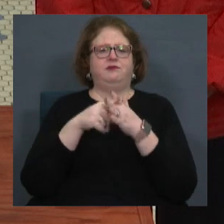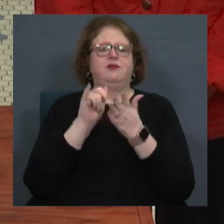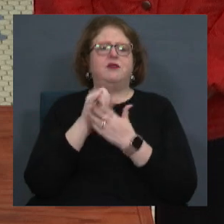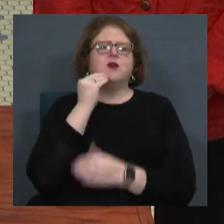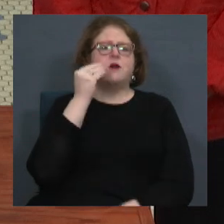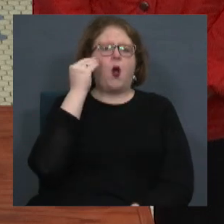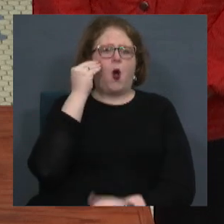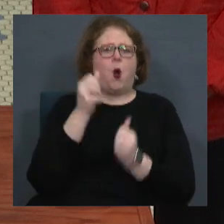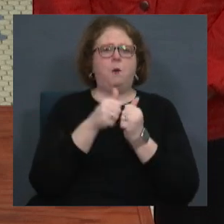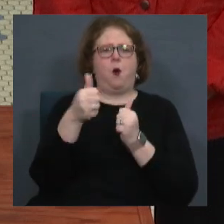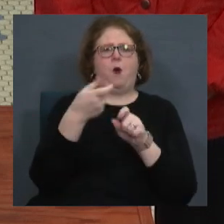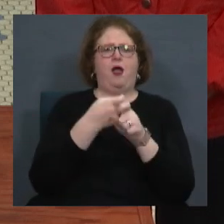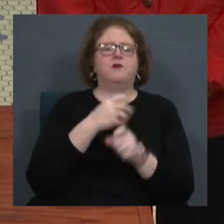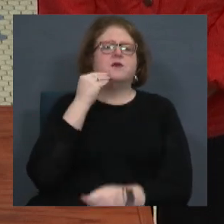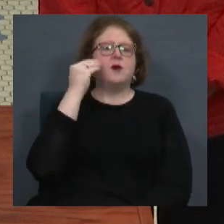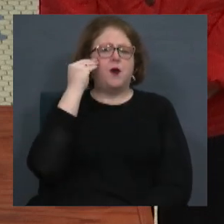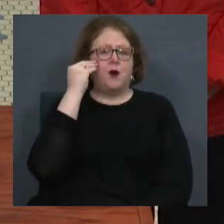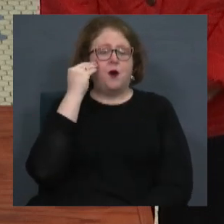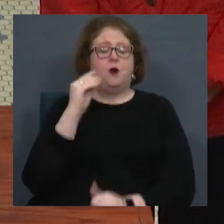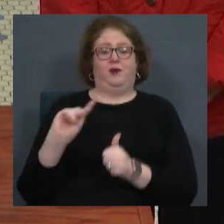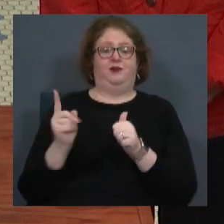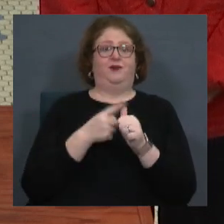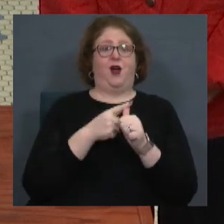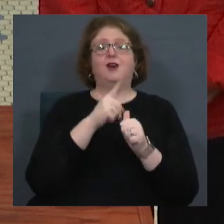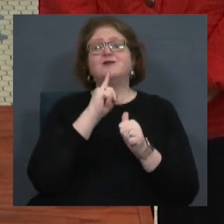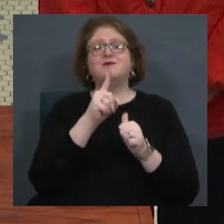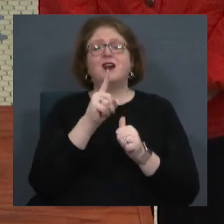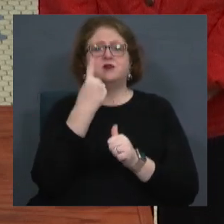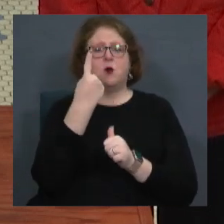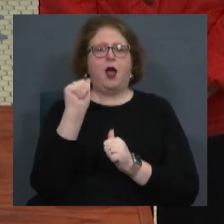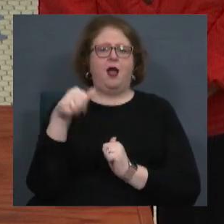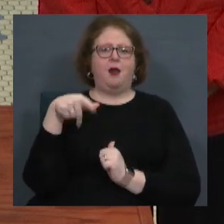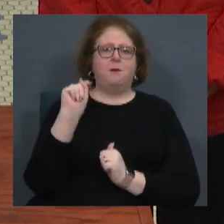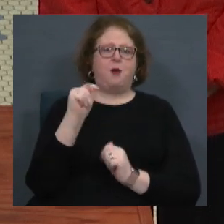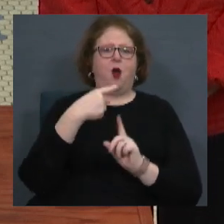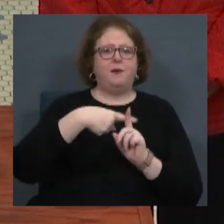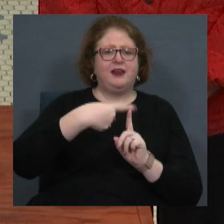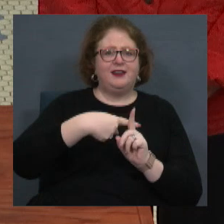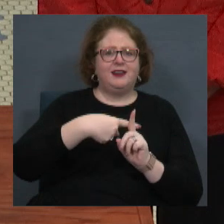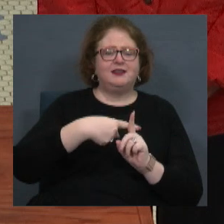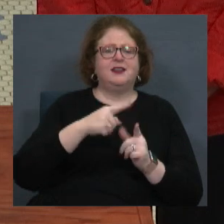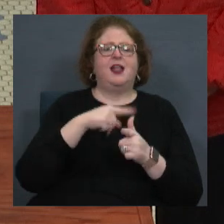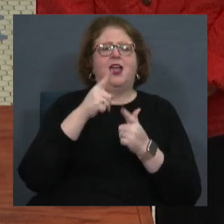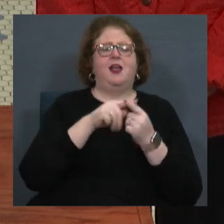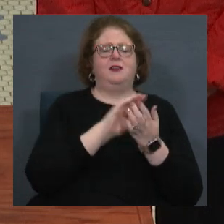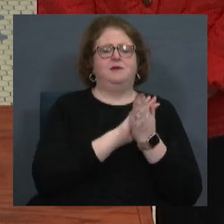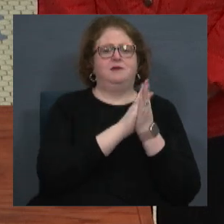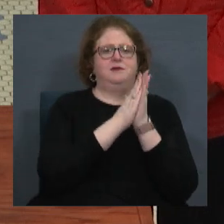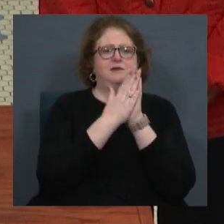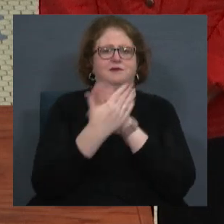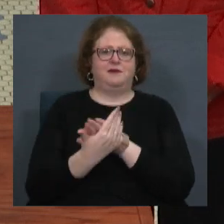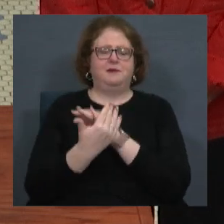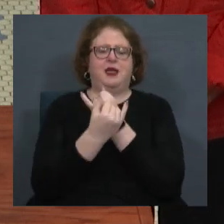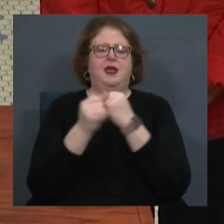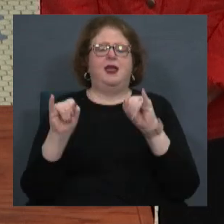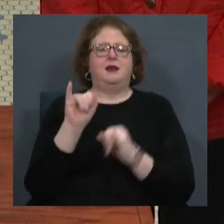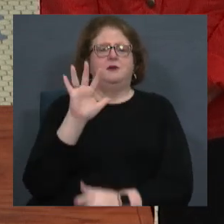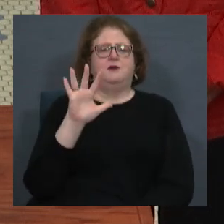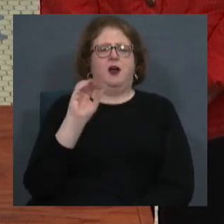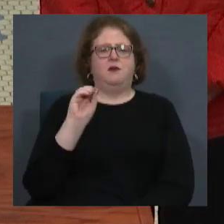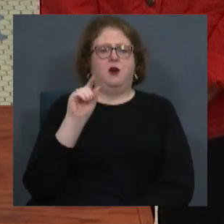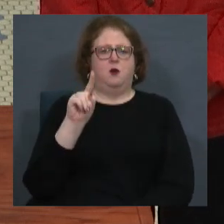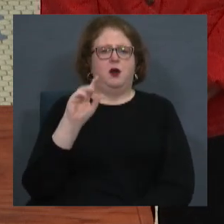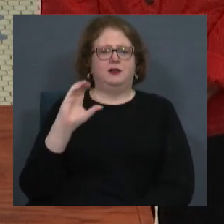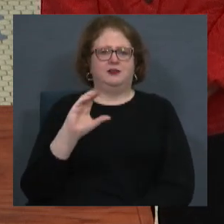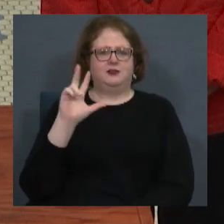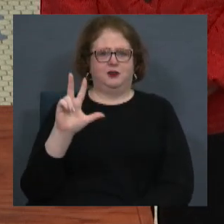of a single apartment. And in March 2020, the Home Away from Home program transitioned into an independent 501c3